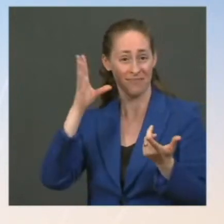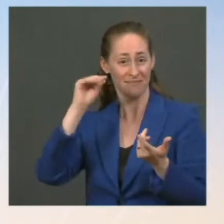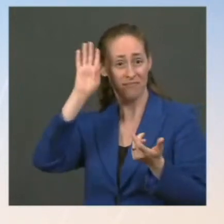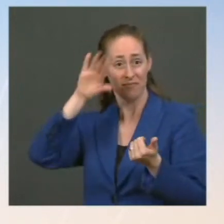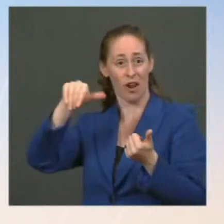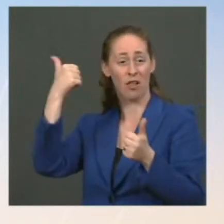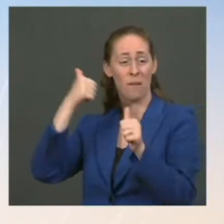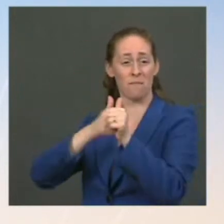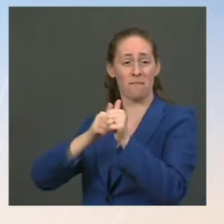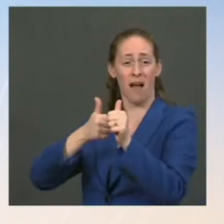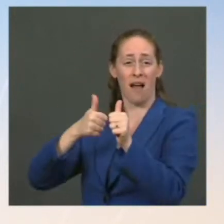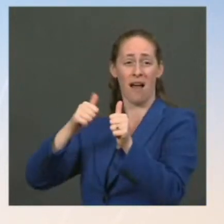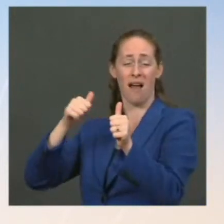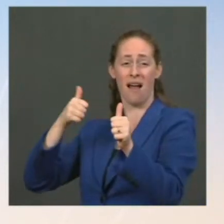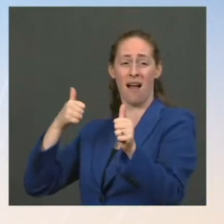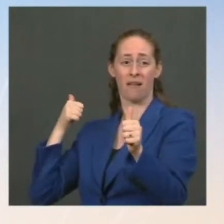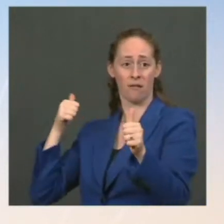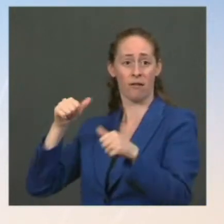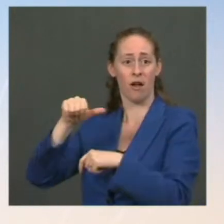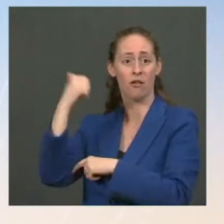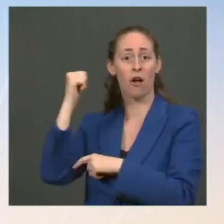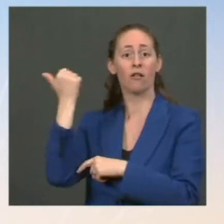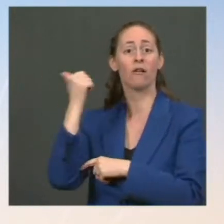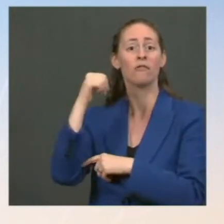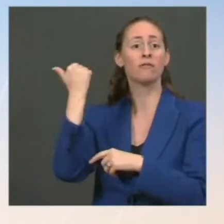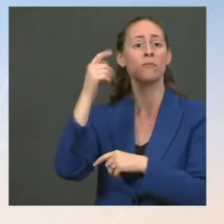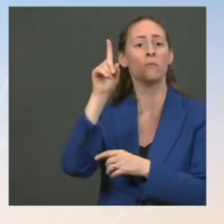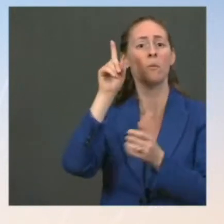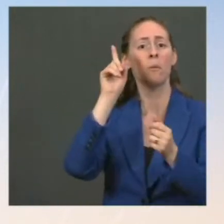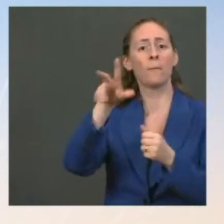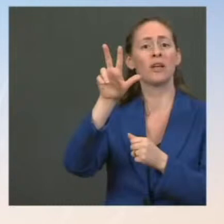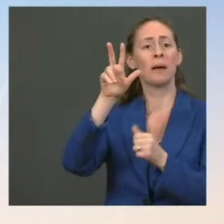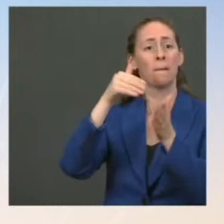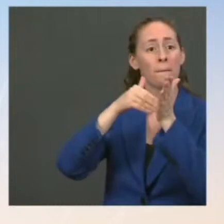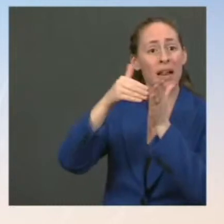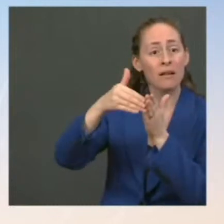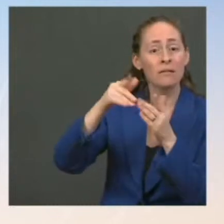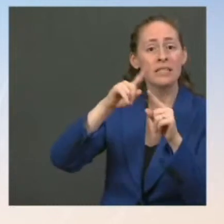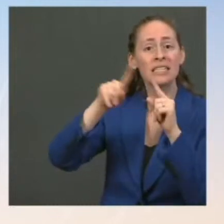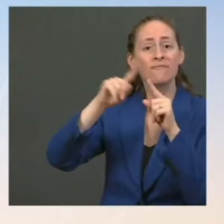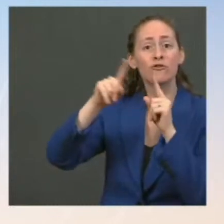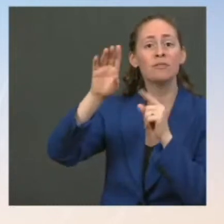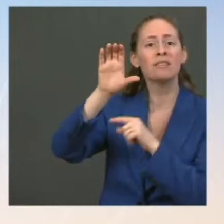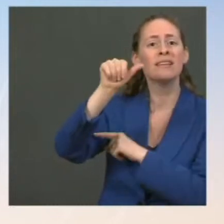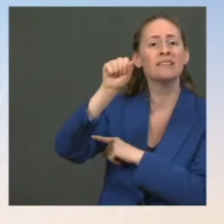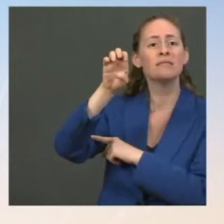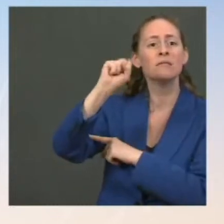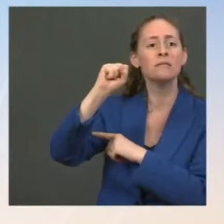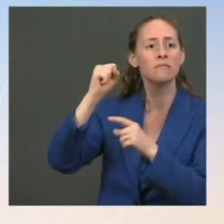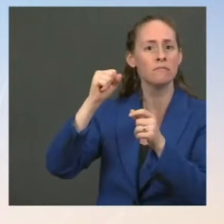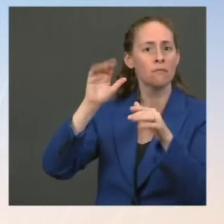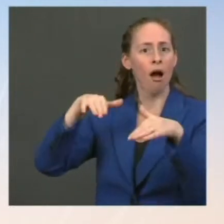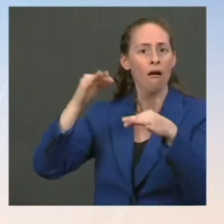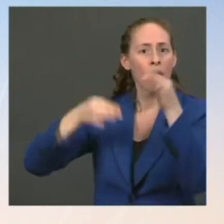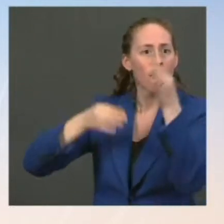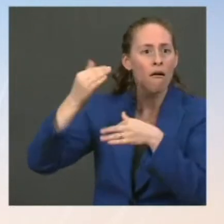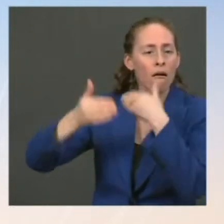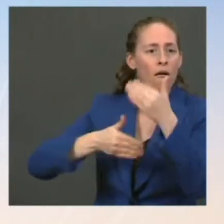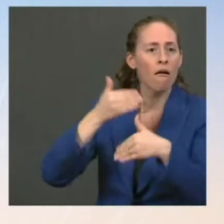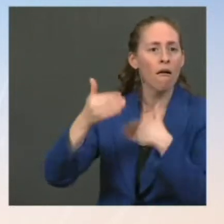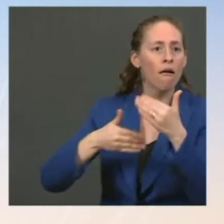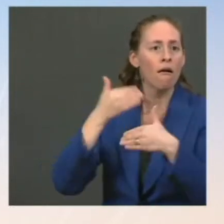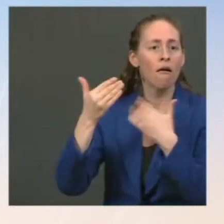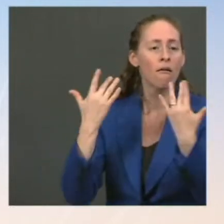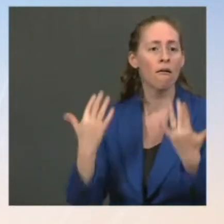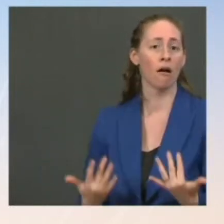1.3 million cases that are waiting to be heard, and on average it's taking 2.5 years for cases to be processed from the notice to appear